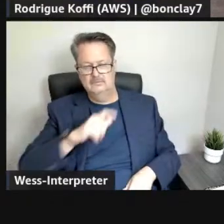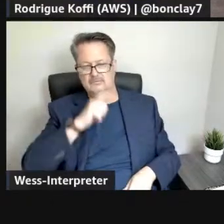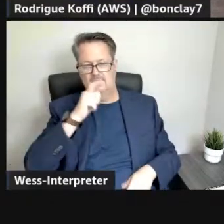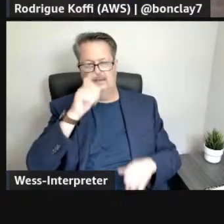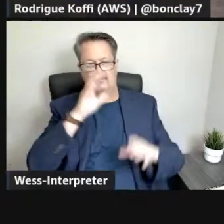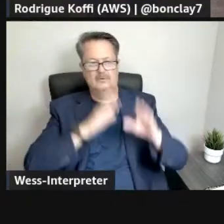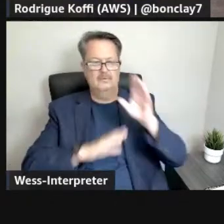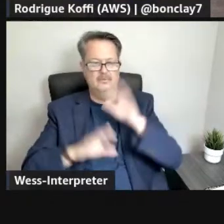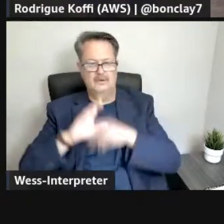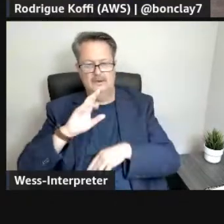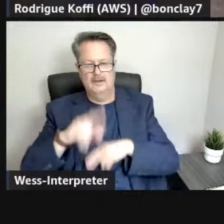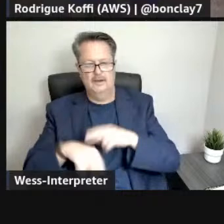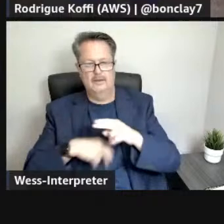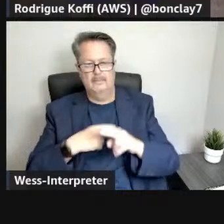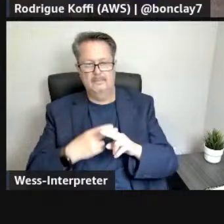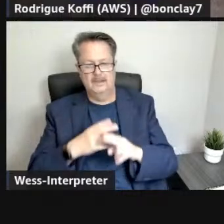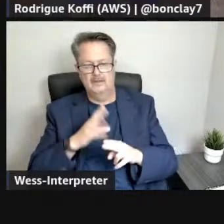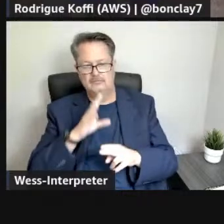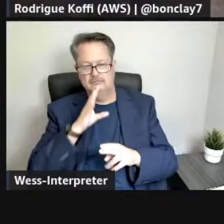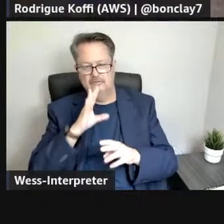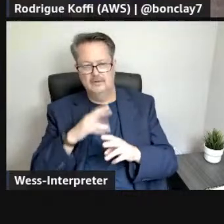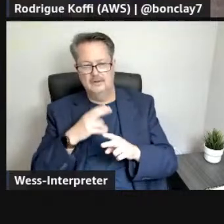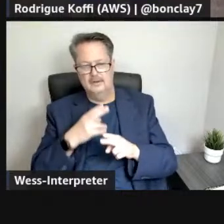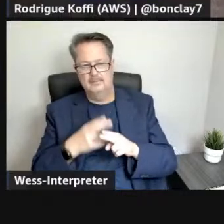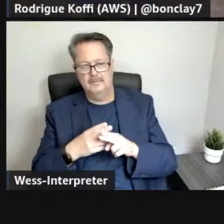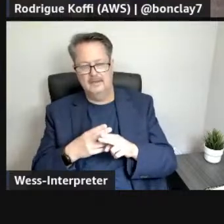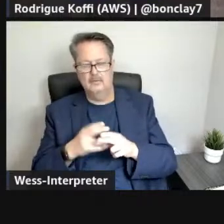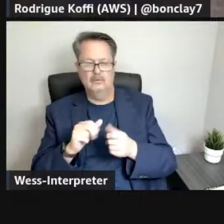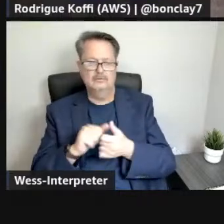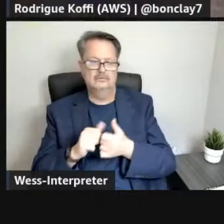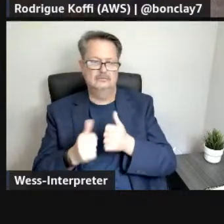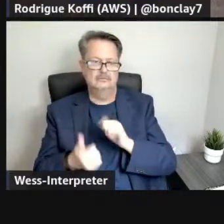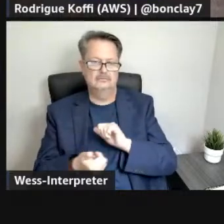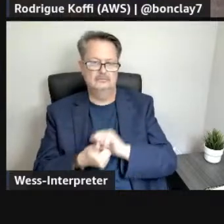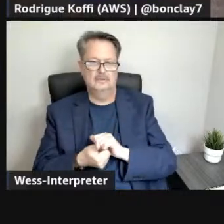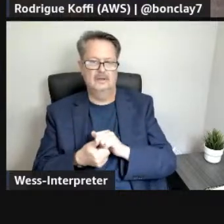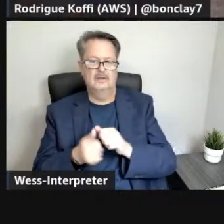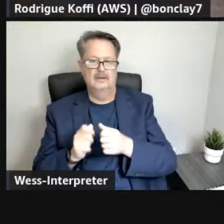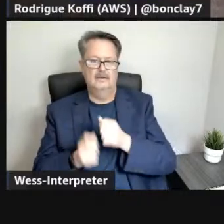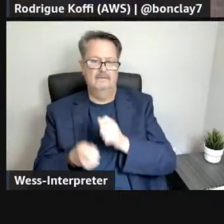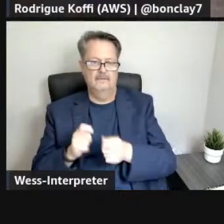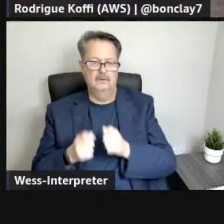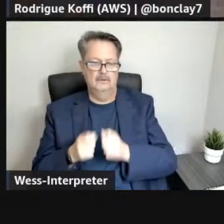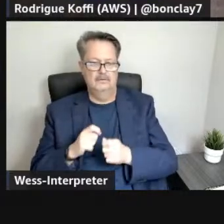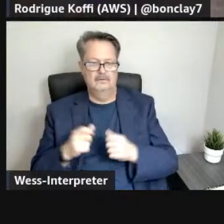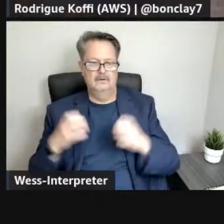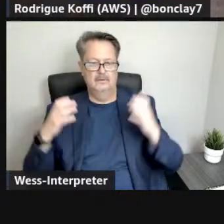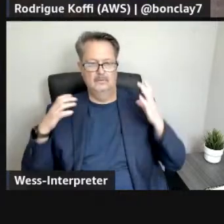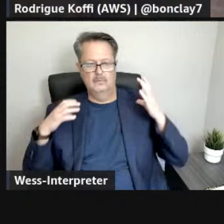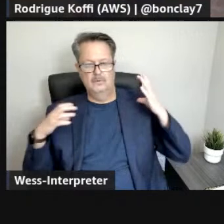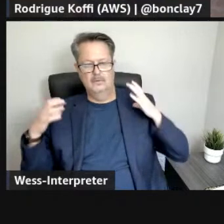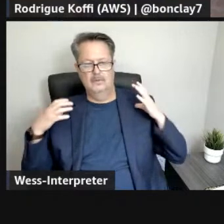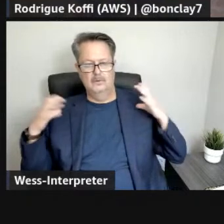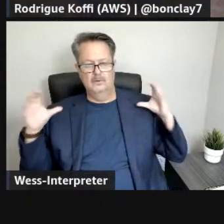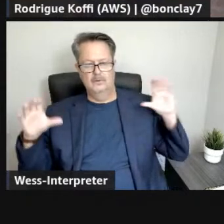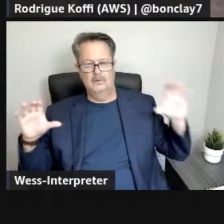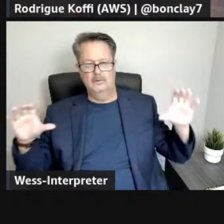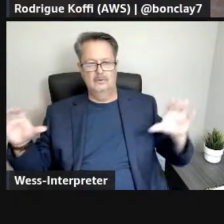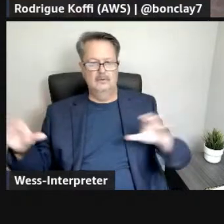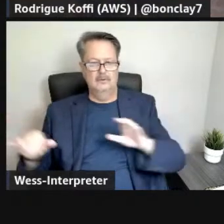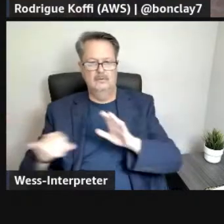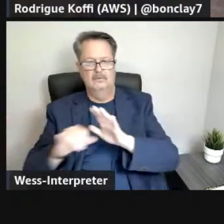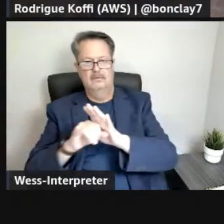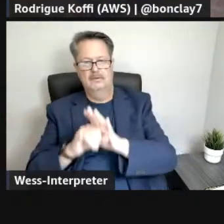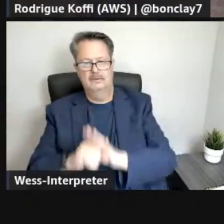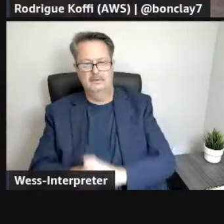talking to or changing the configuration of the workload collectors, which are there deployed in different environments